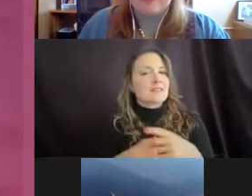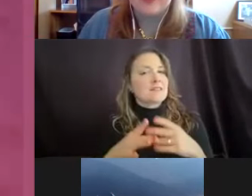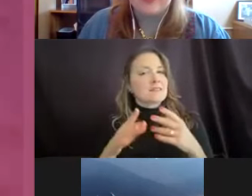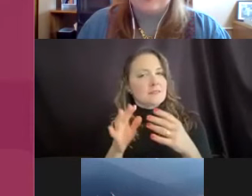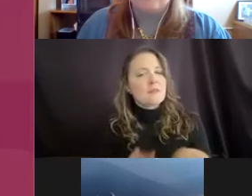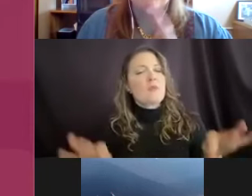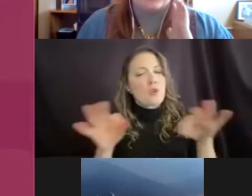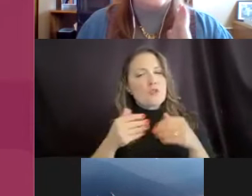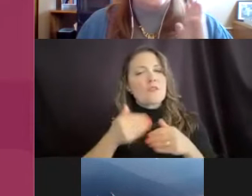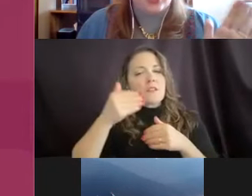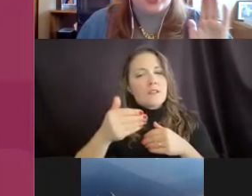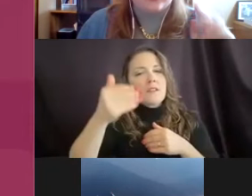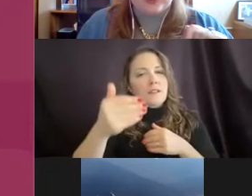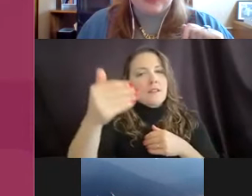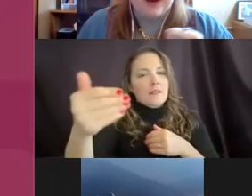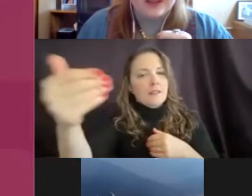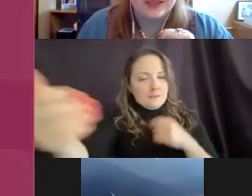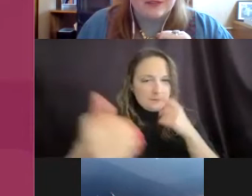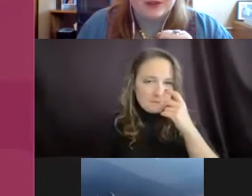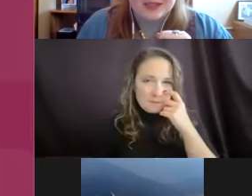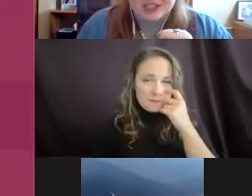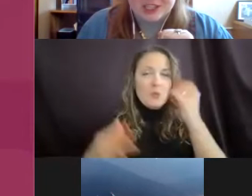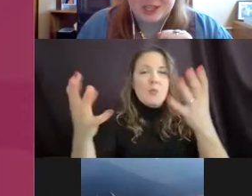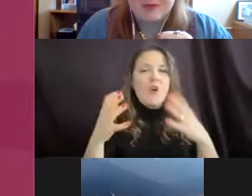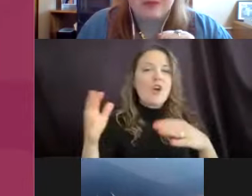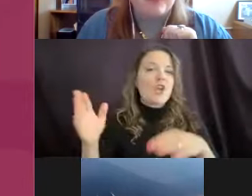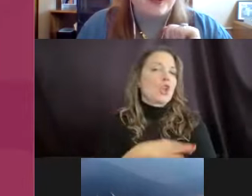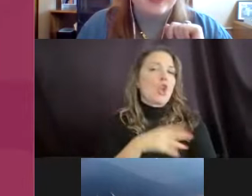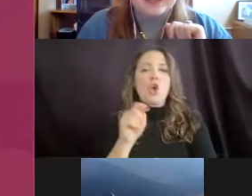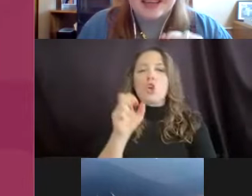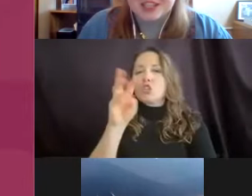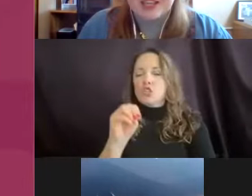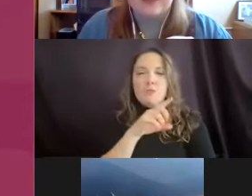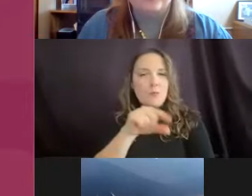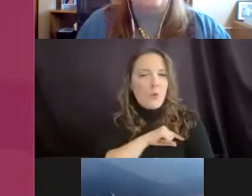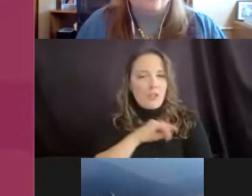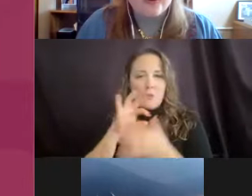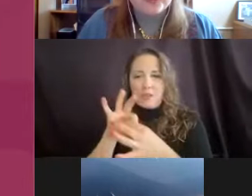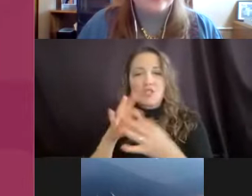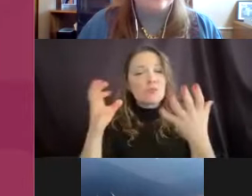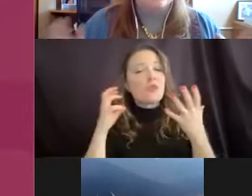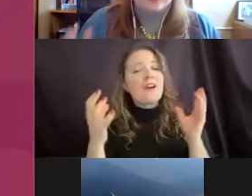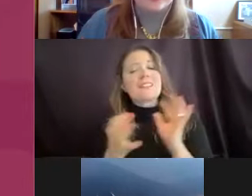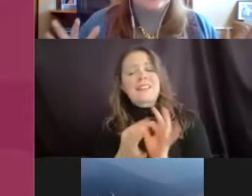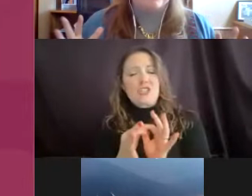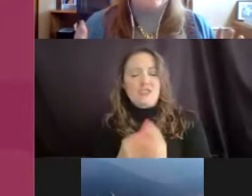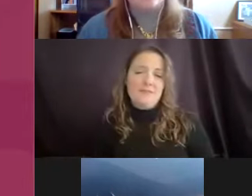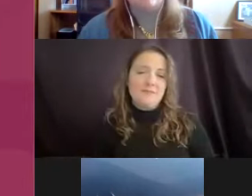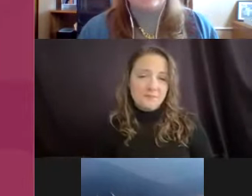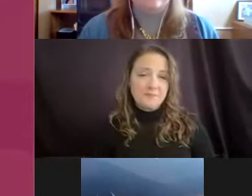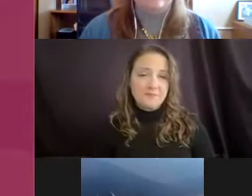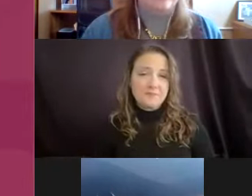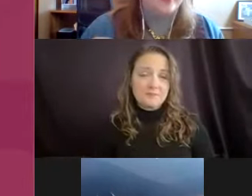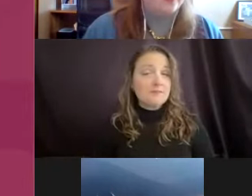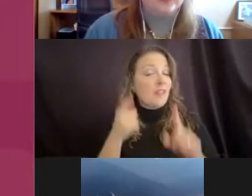Um, we want long-term quality of relationships. We want connection. The goal of talking about